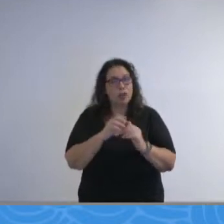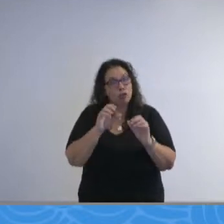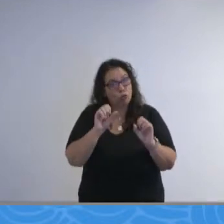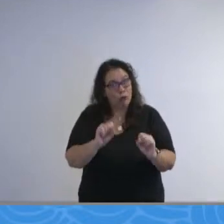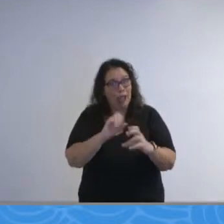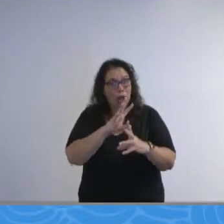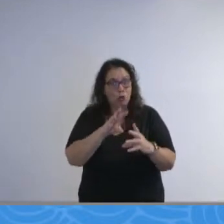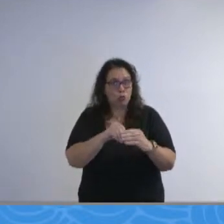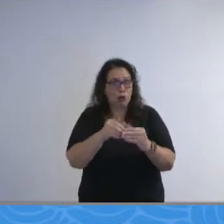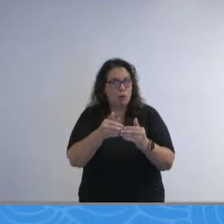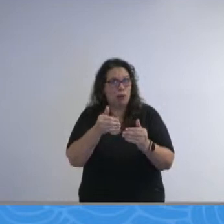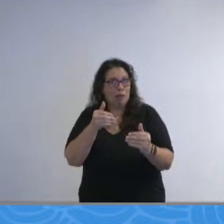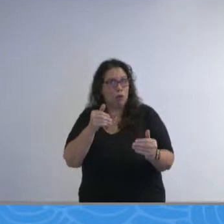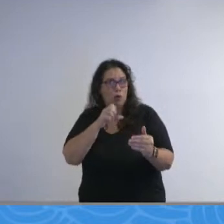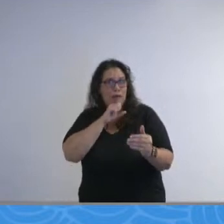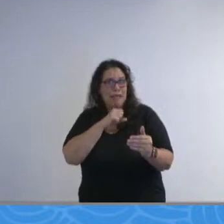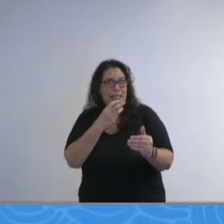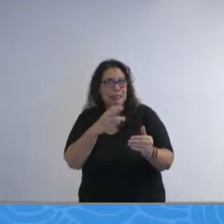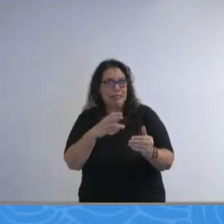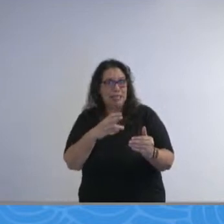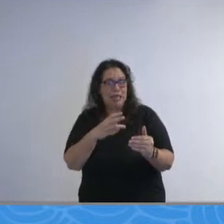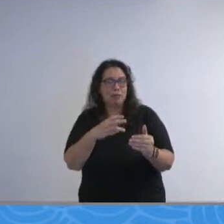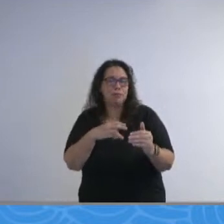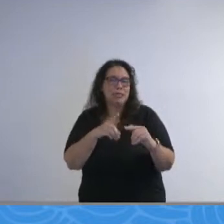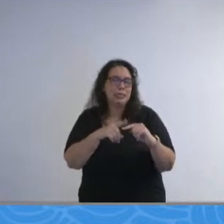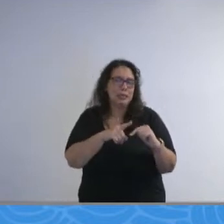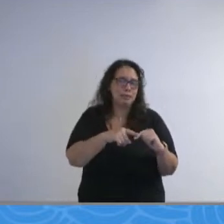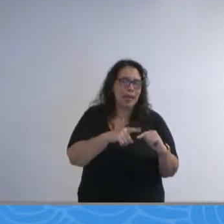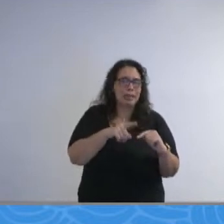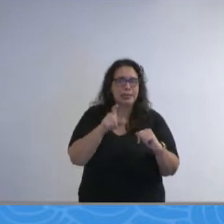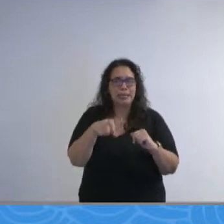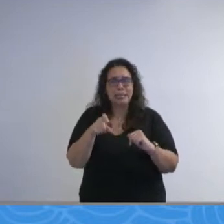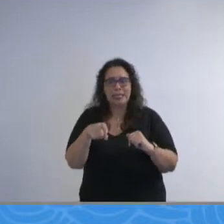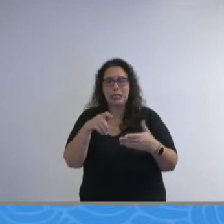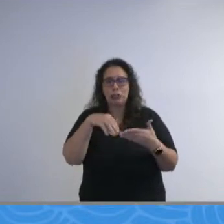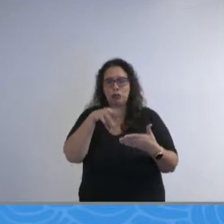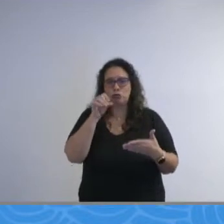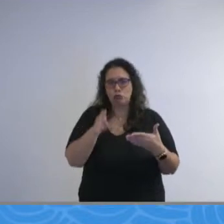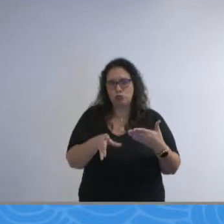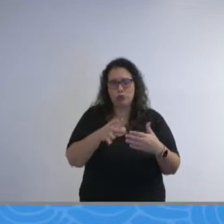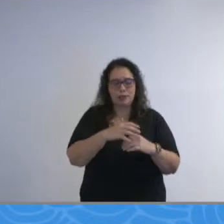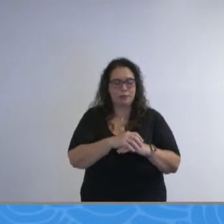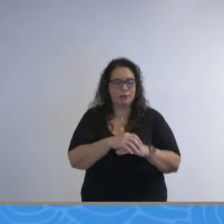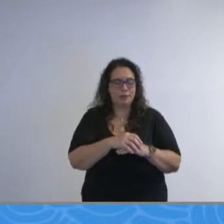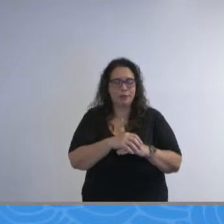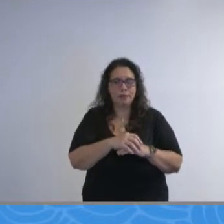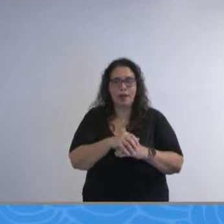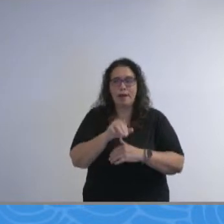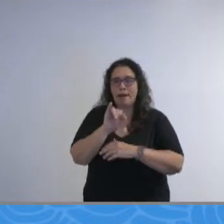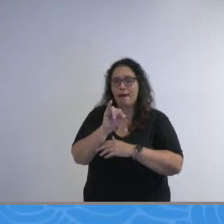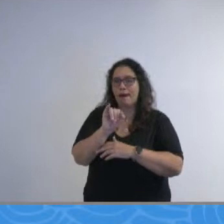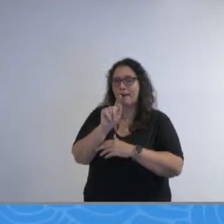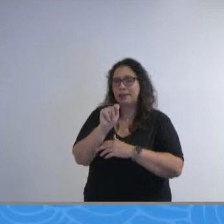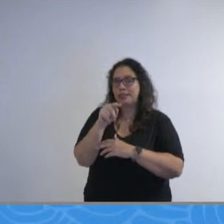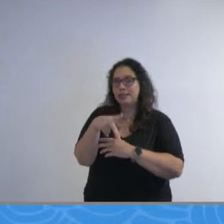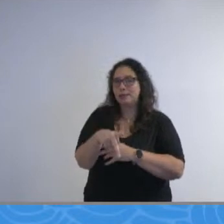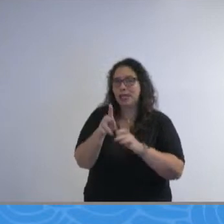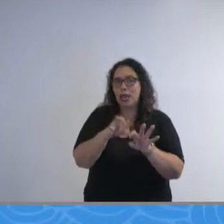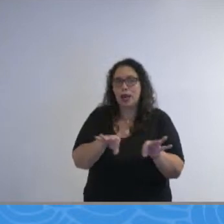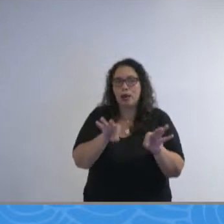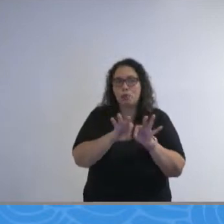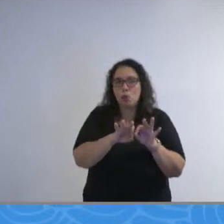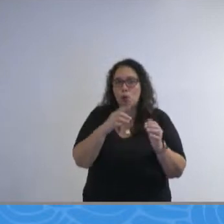earlier based on the individual needs of the student. Why is this important?